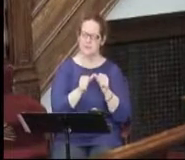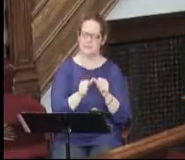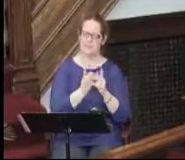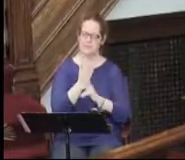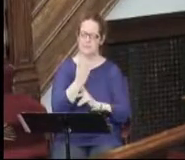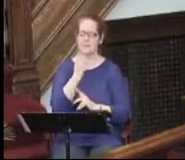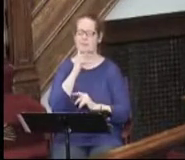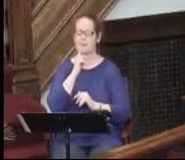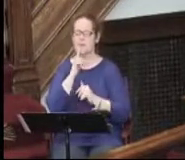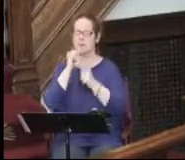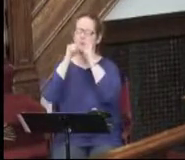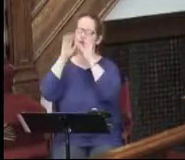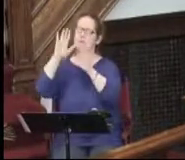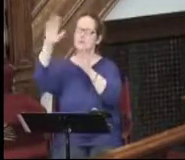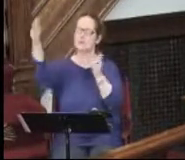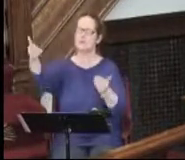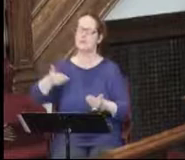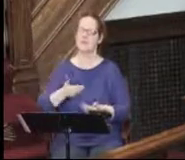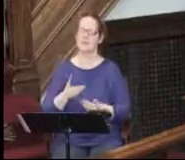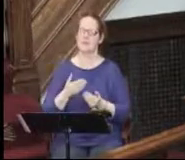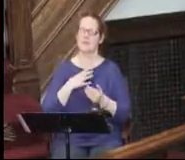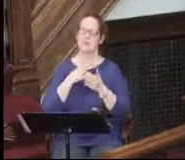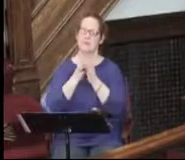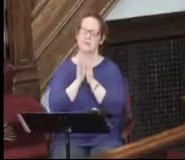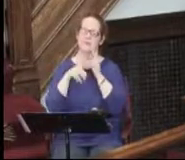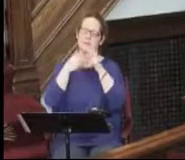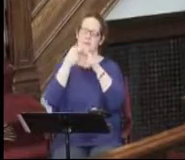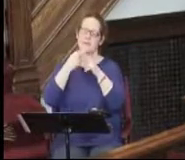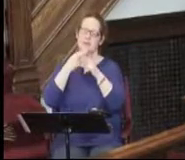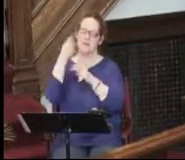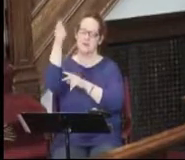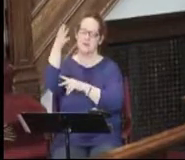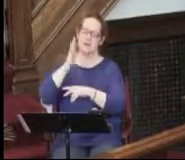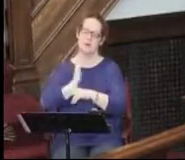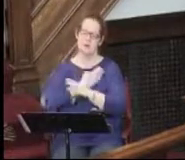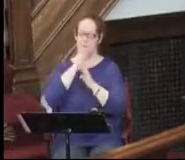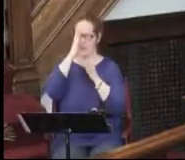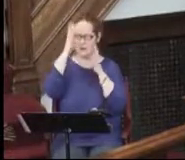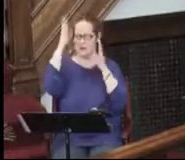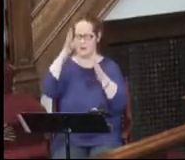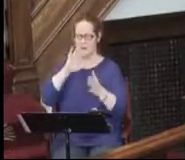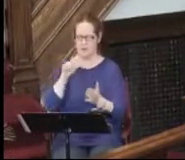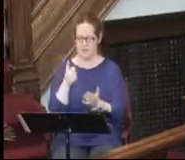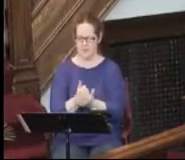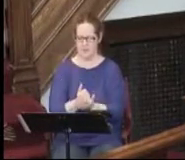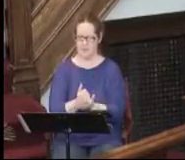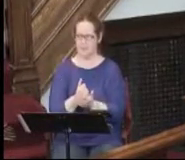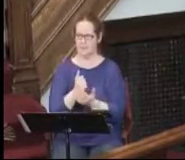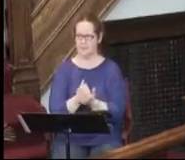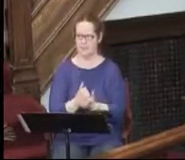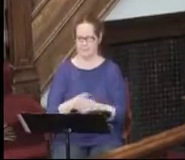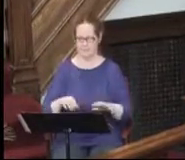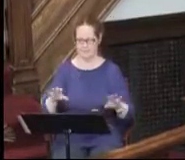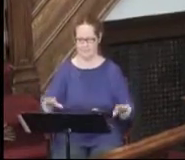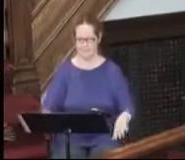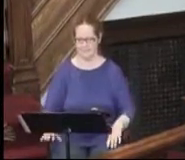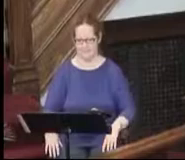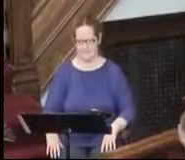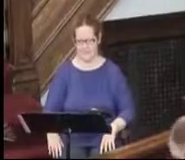coming. We ask this in the name of God, our Creator. Amen.